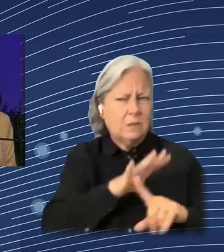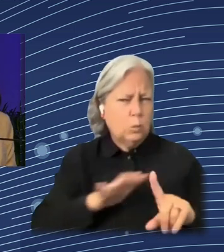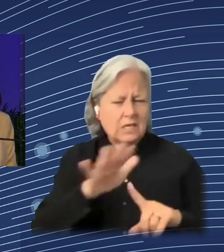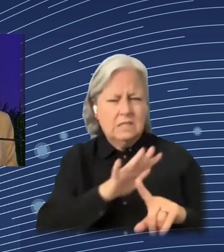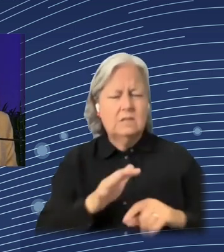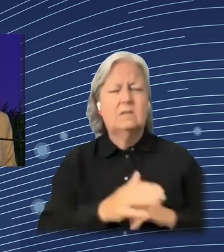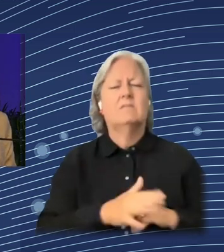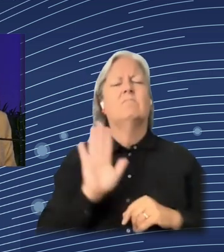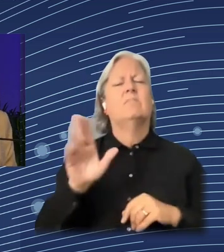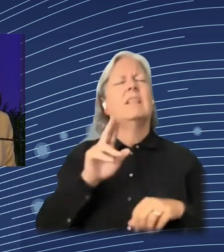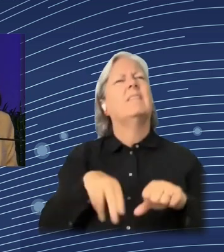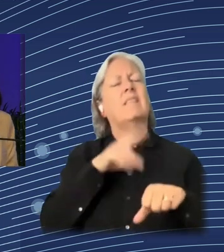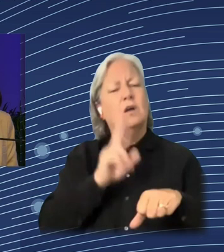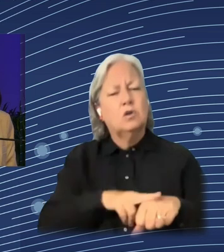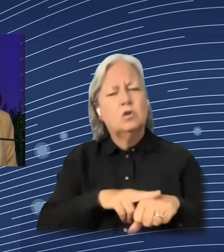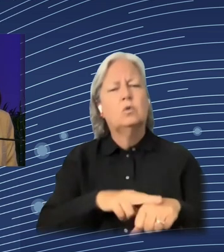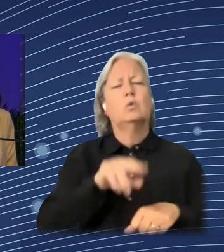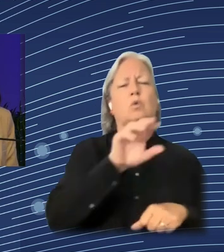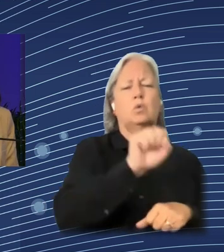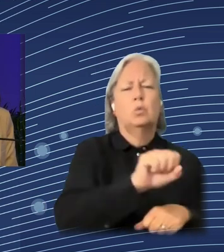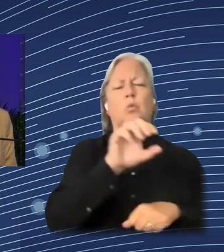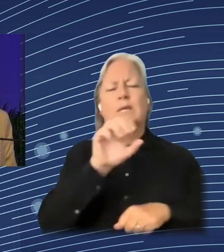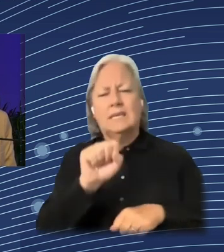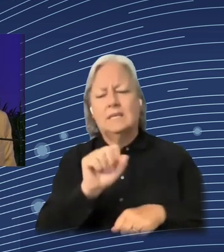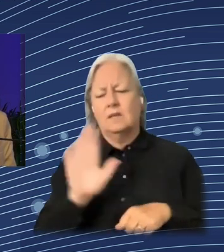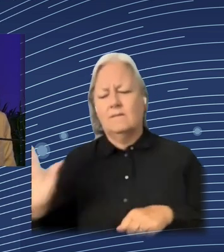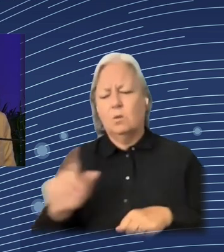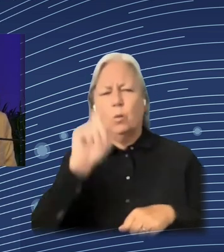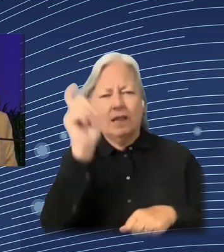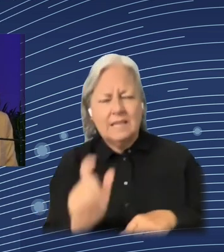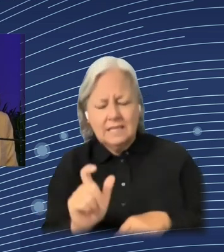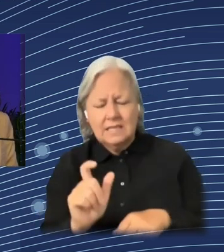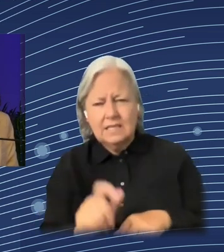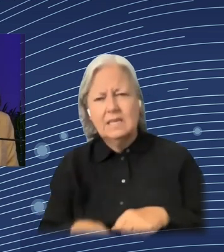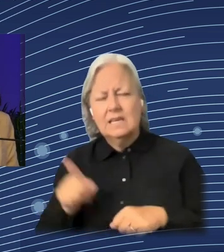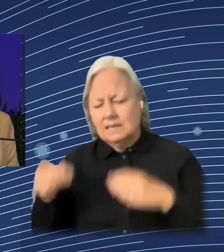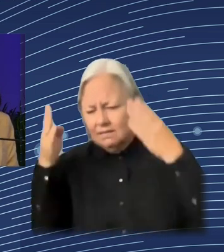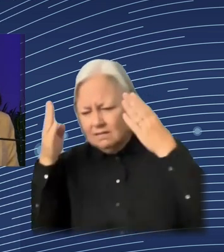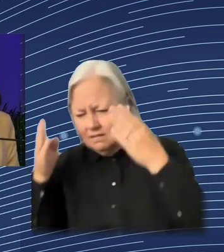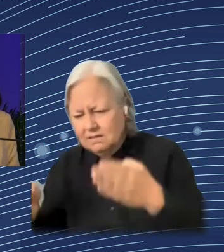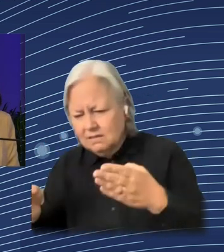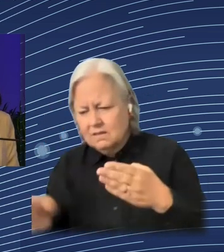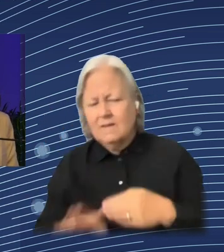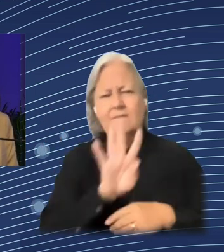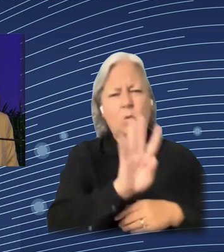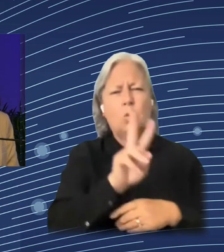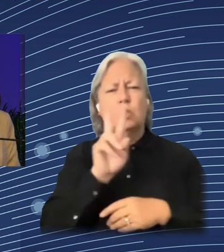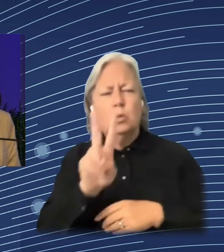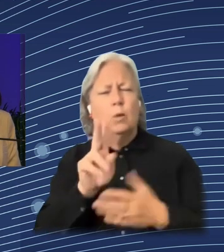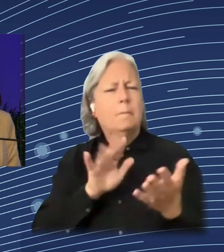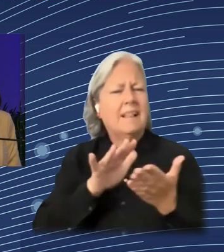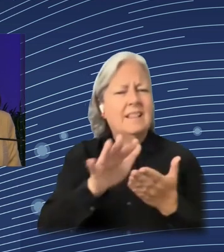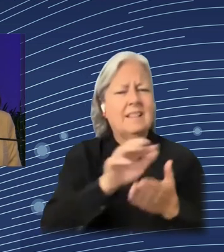National Social Security Institute in Italy, dealing with 42 million of people